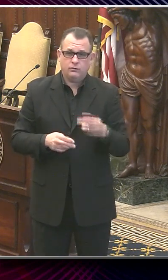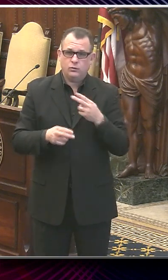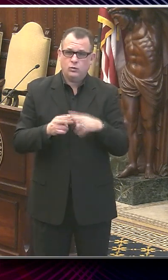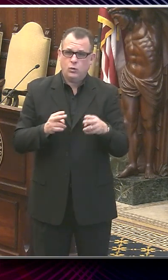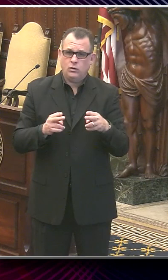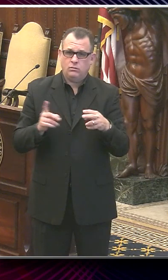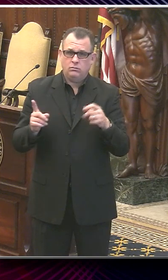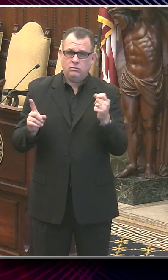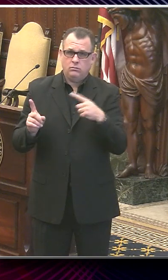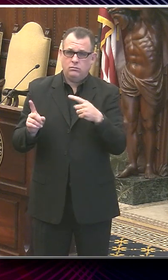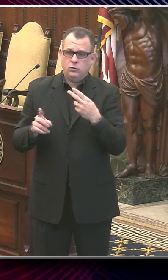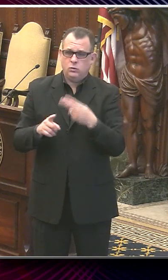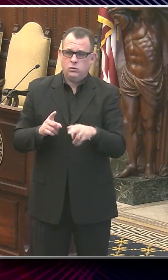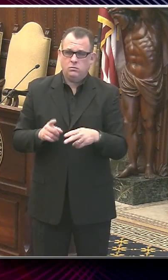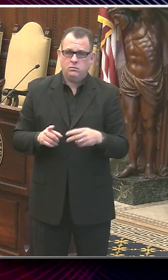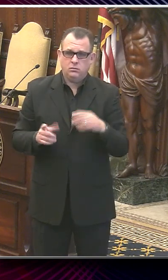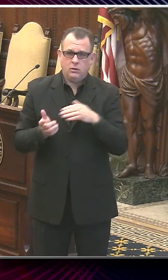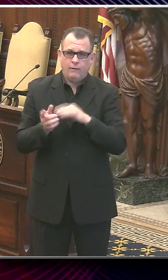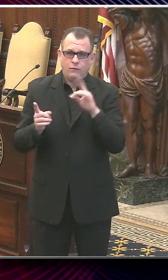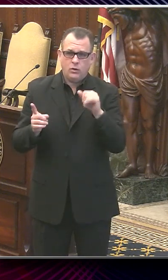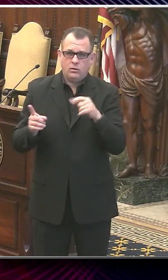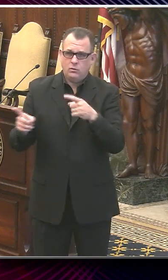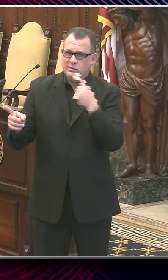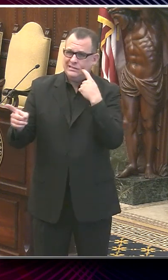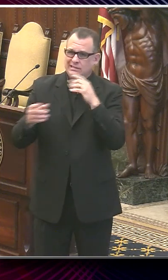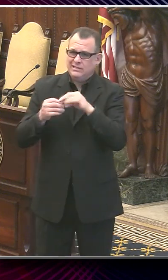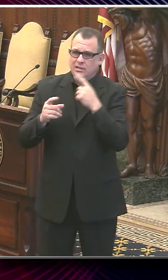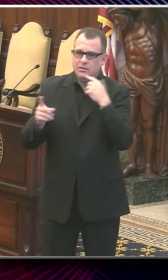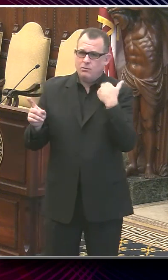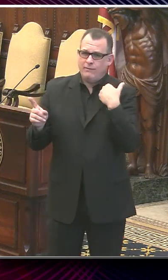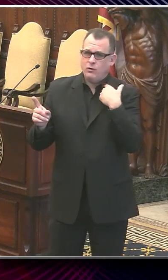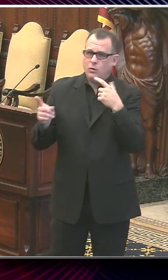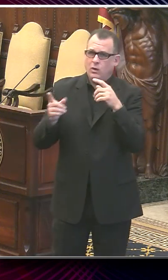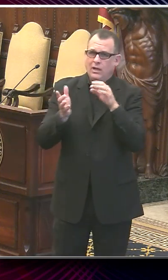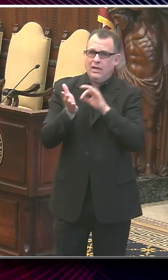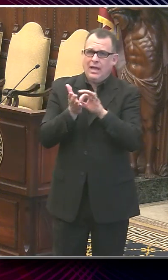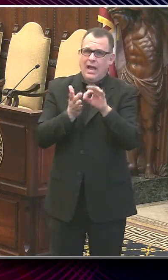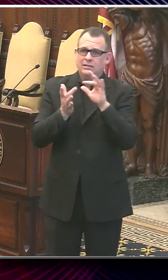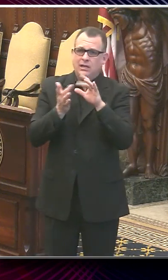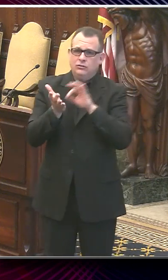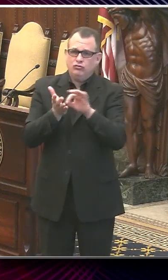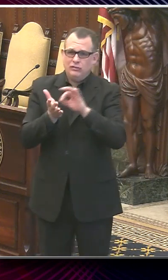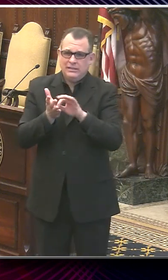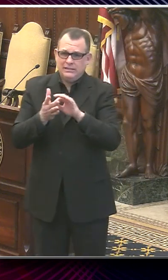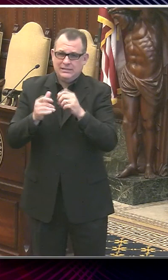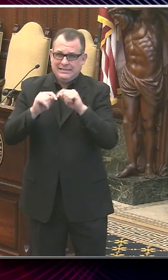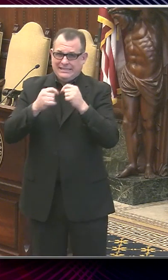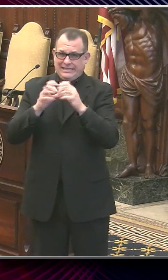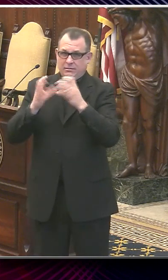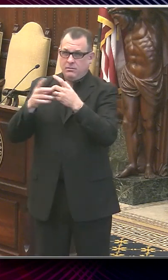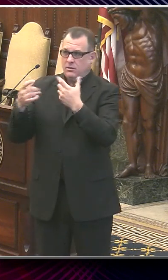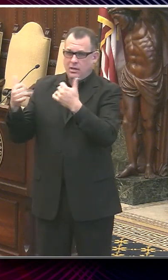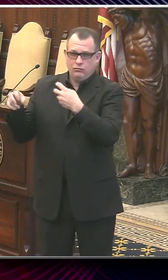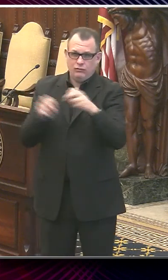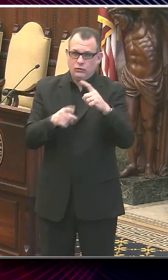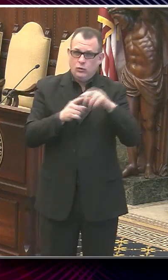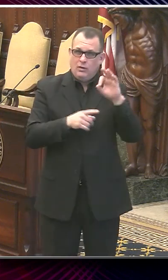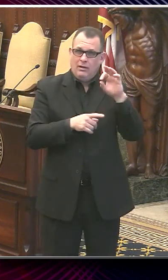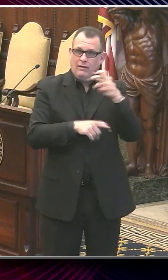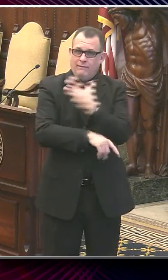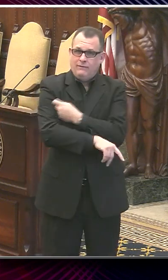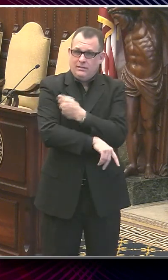Farley. Going back to what you said earlier, Dr. Farley, about contact tracing, if so much of the contact tracing team has been diverted to vaccination